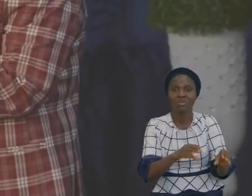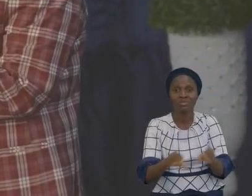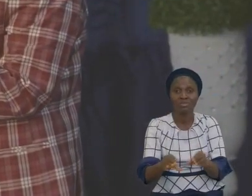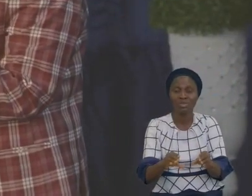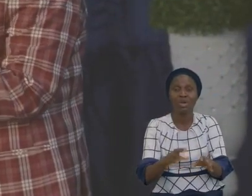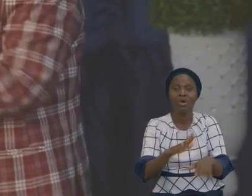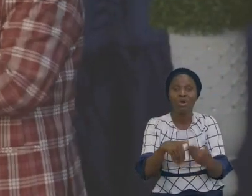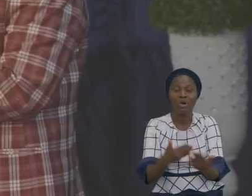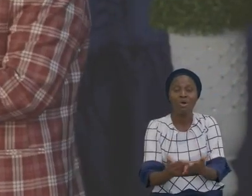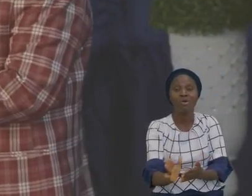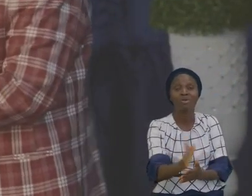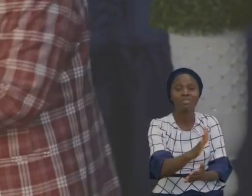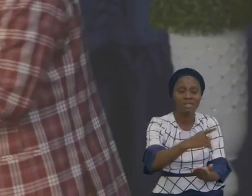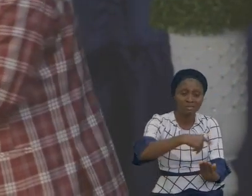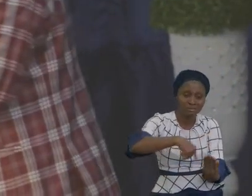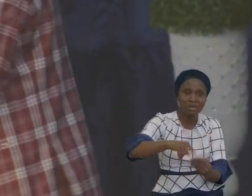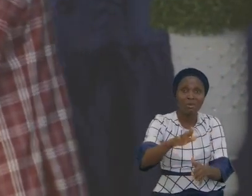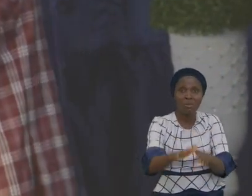of promise.